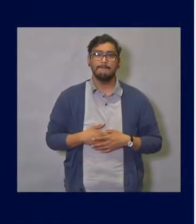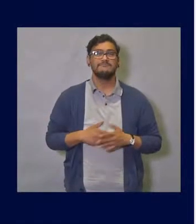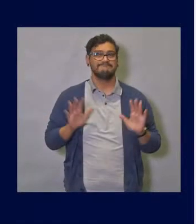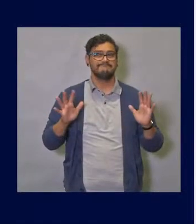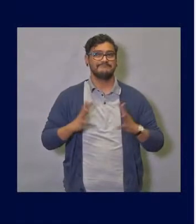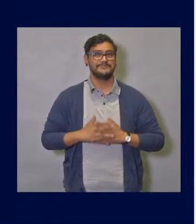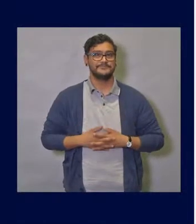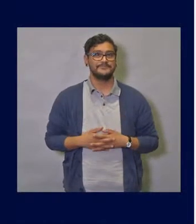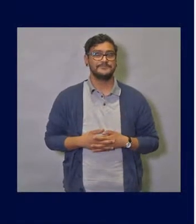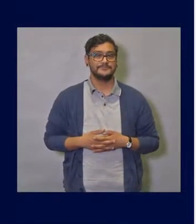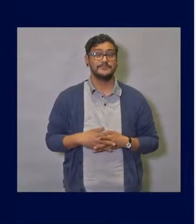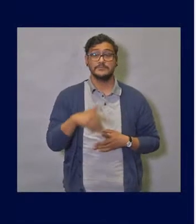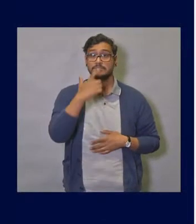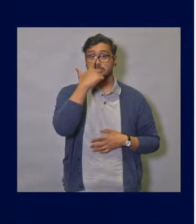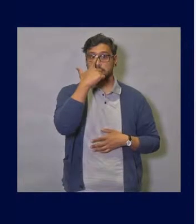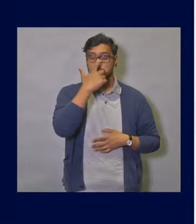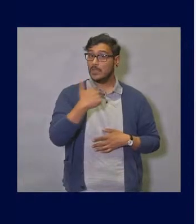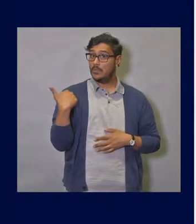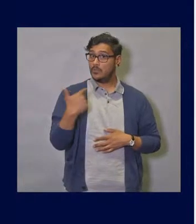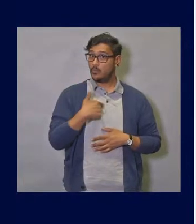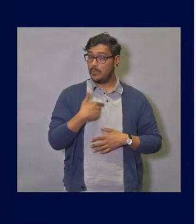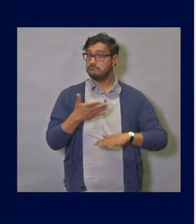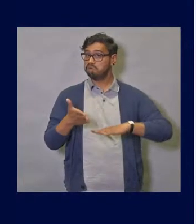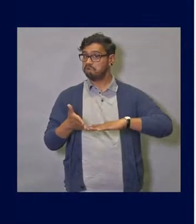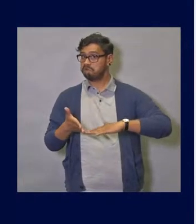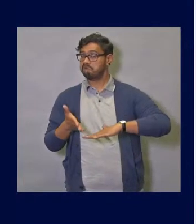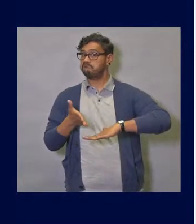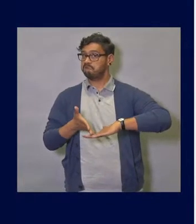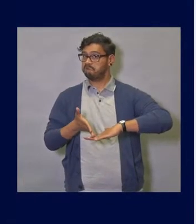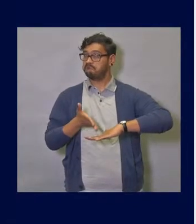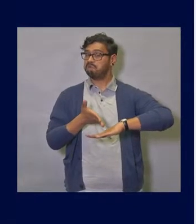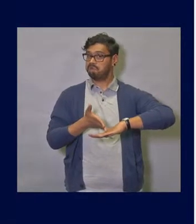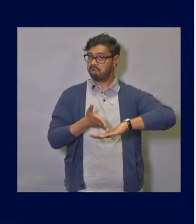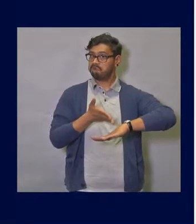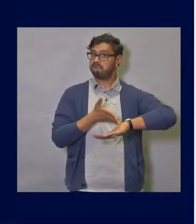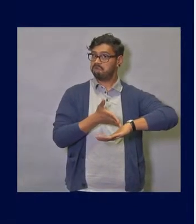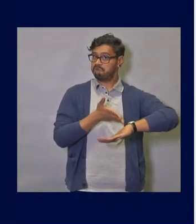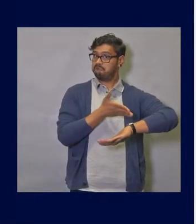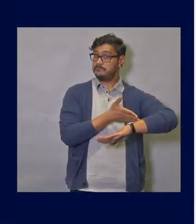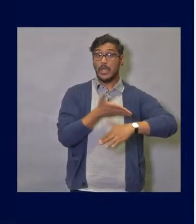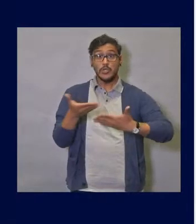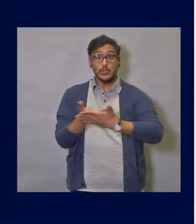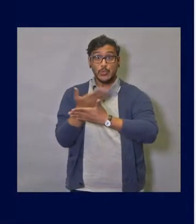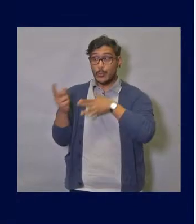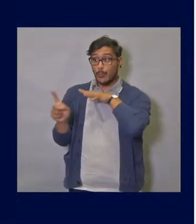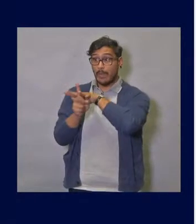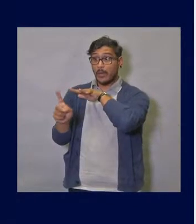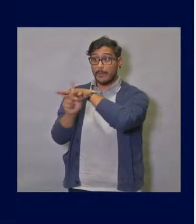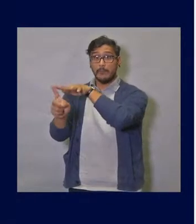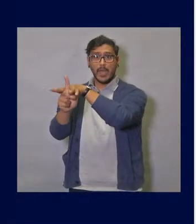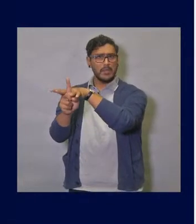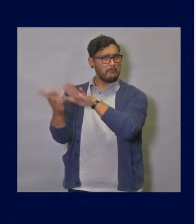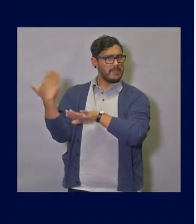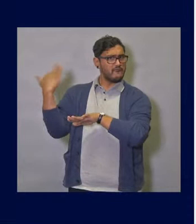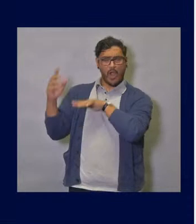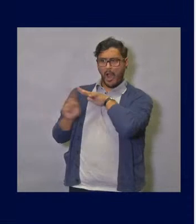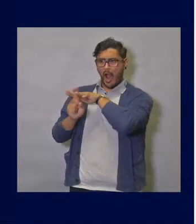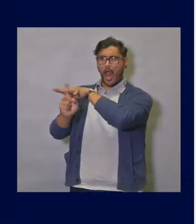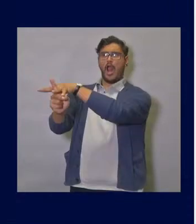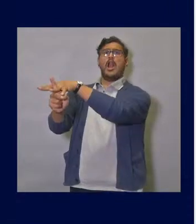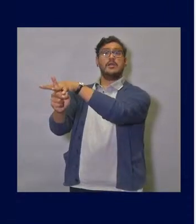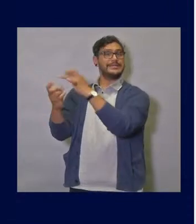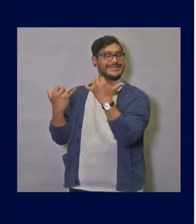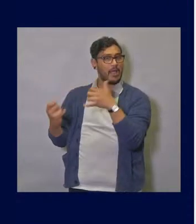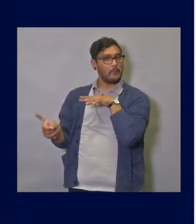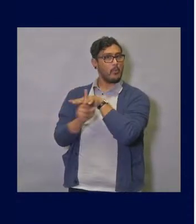Great. We're steadily making progress, reducing the average number of daily new cases of COVID-19. The 7-day